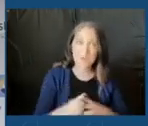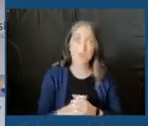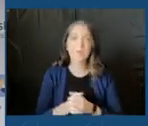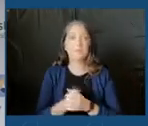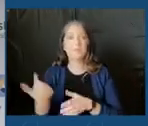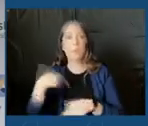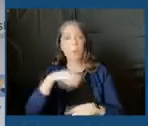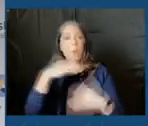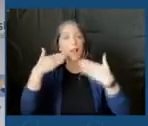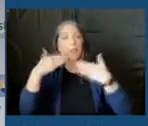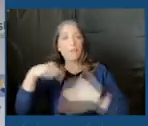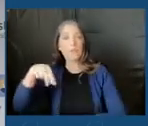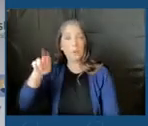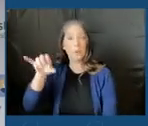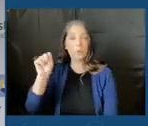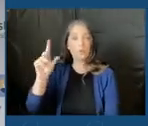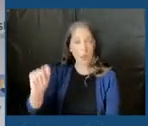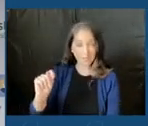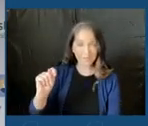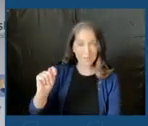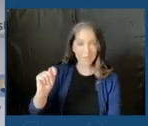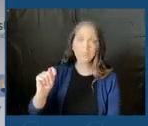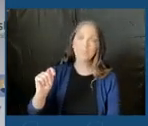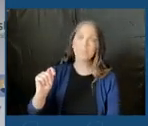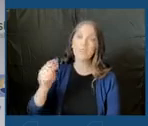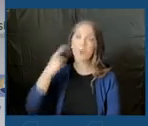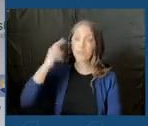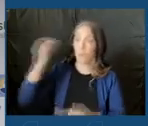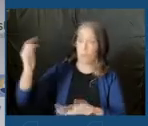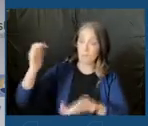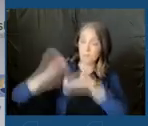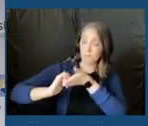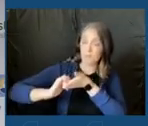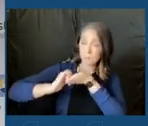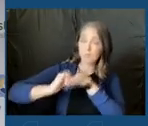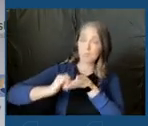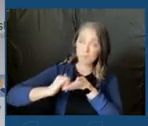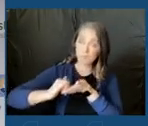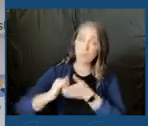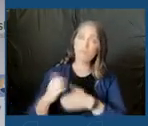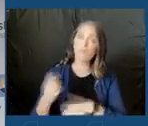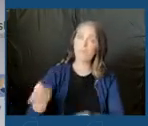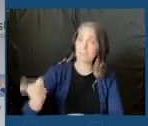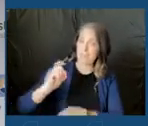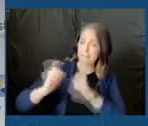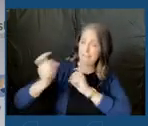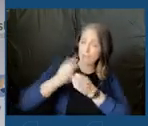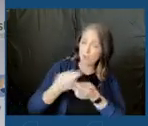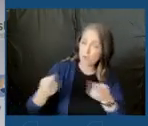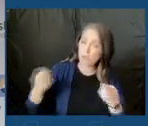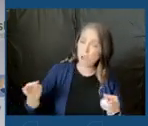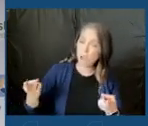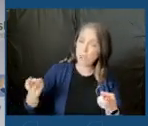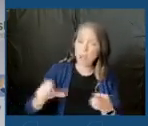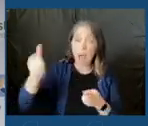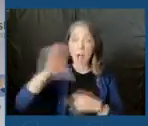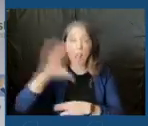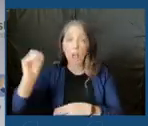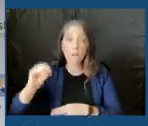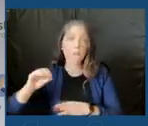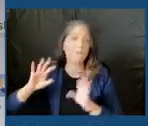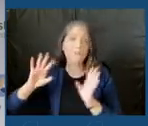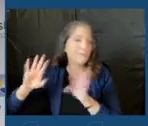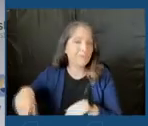Quest and for partnering with us, for giving us resources that no other company is there. Everybody was